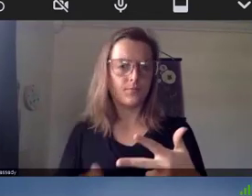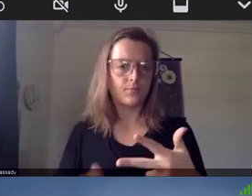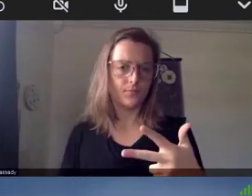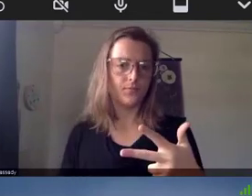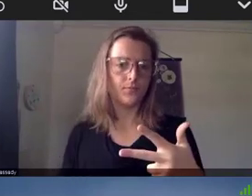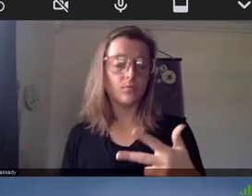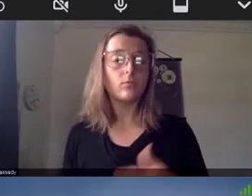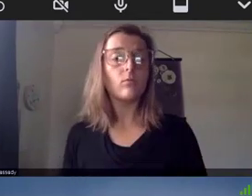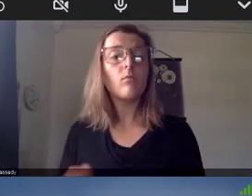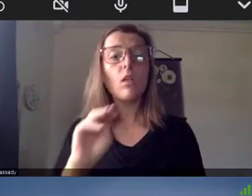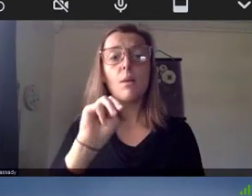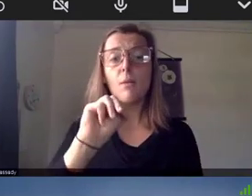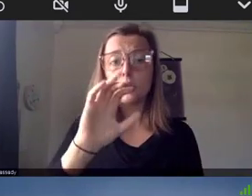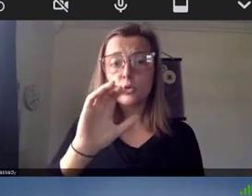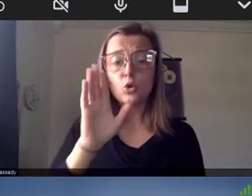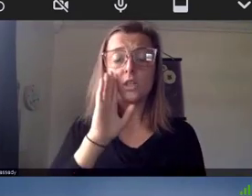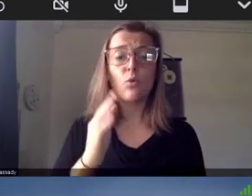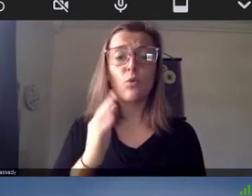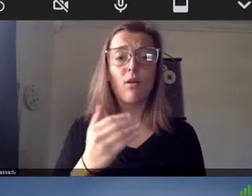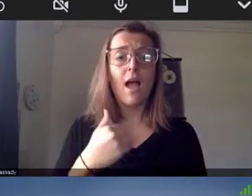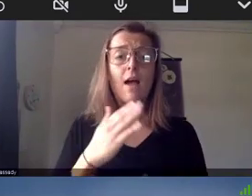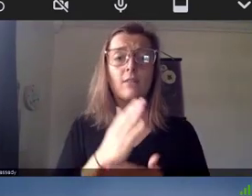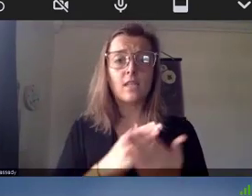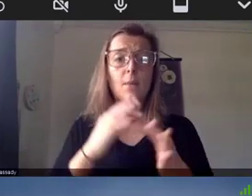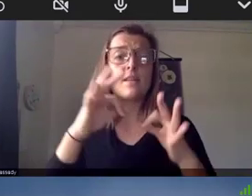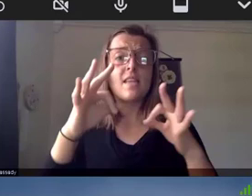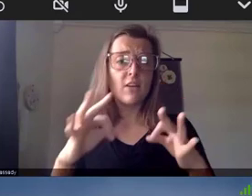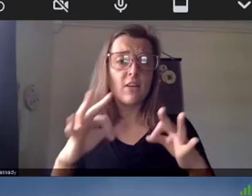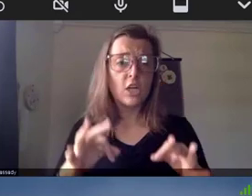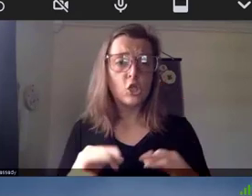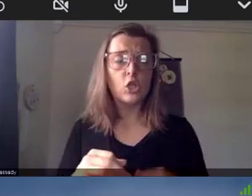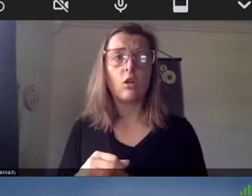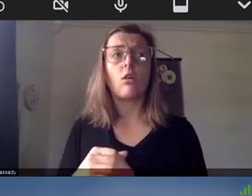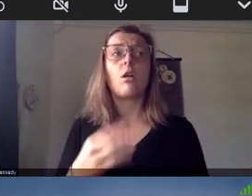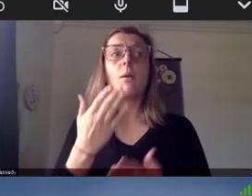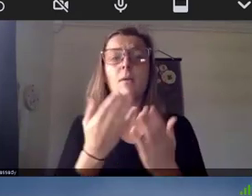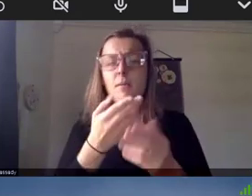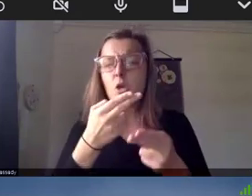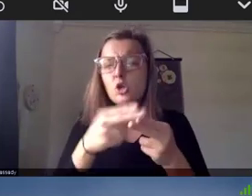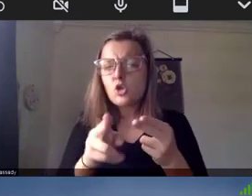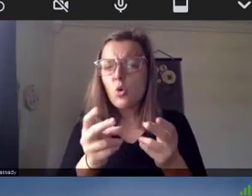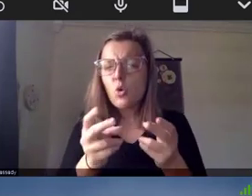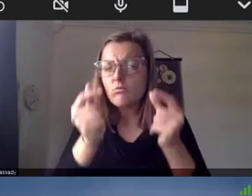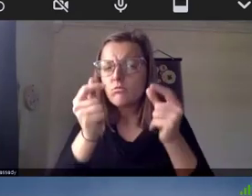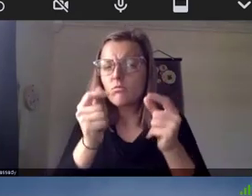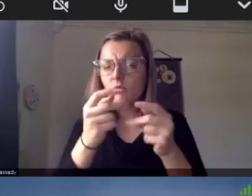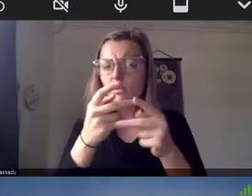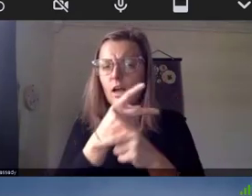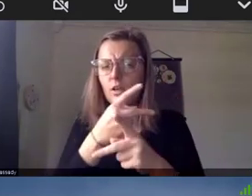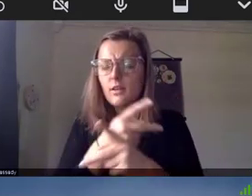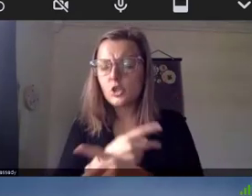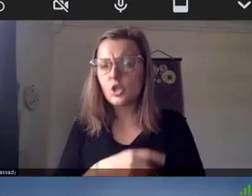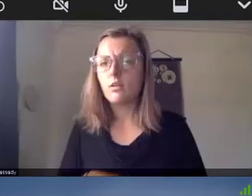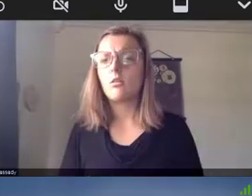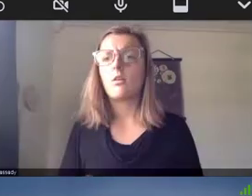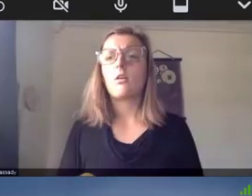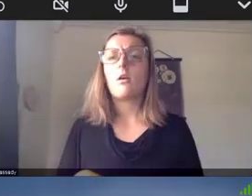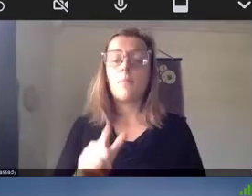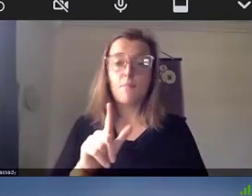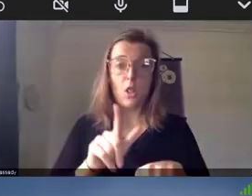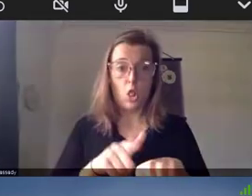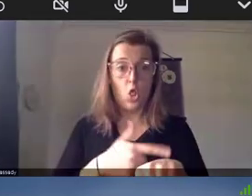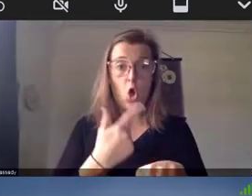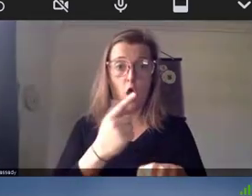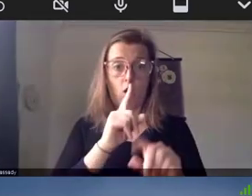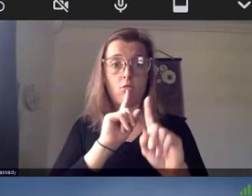calculations. But then on the long answer stuff, I think all of those problems will be module one